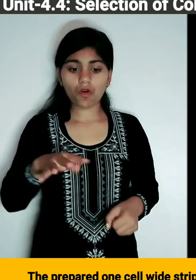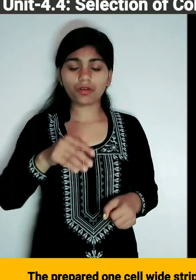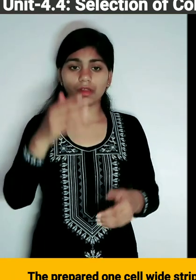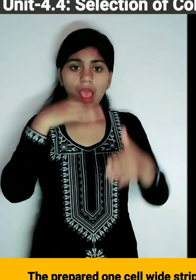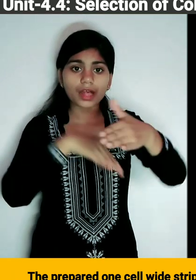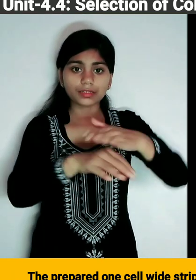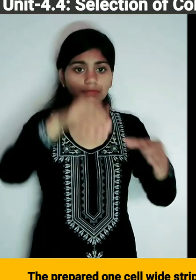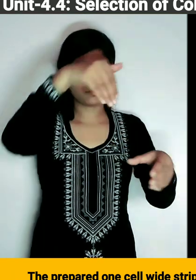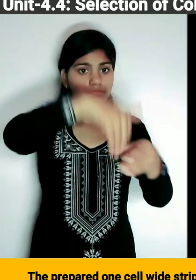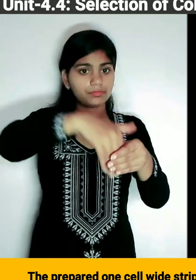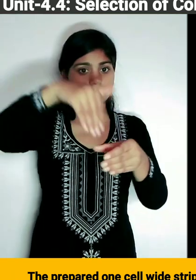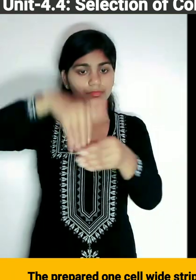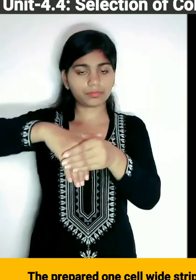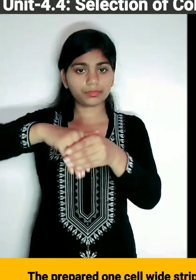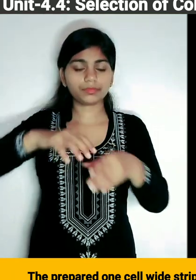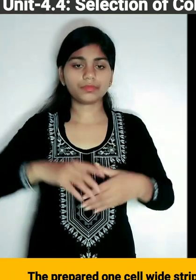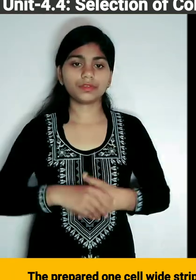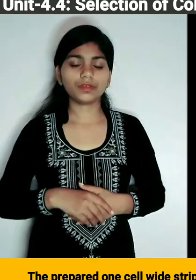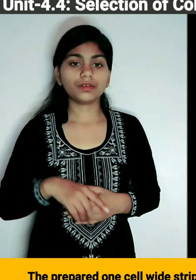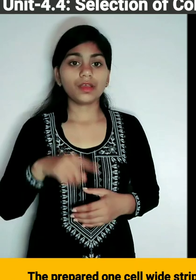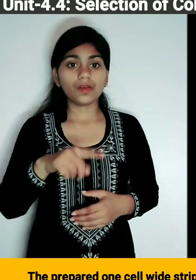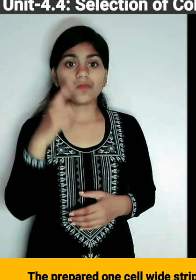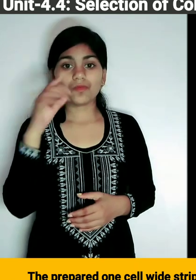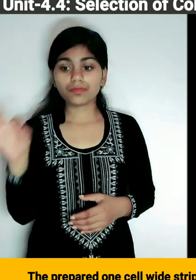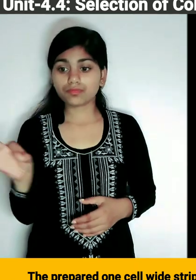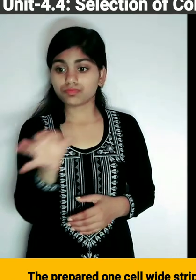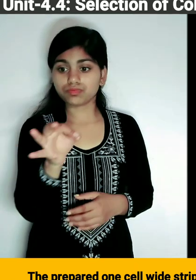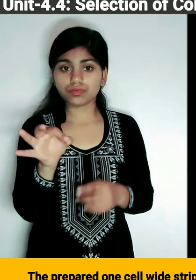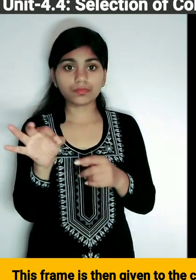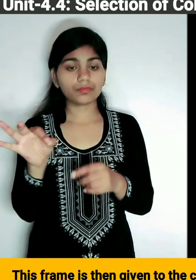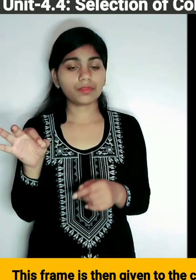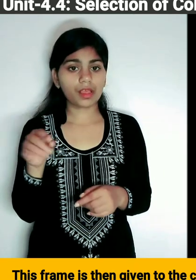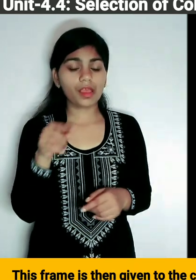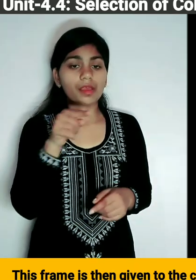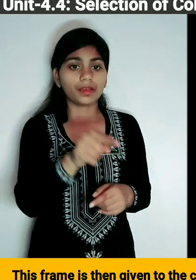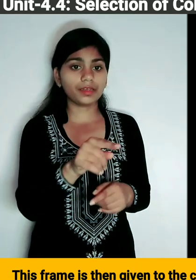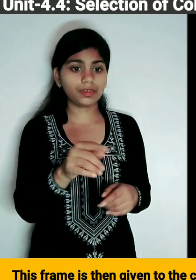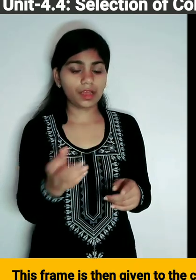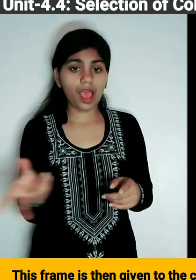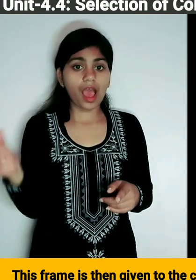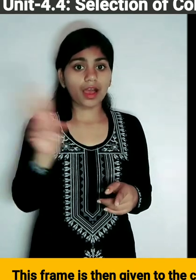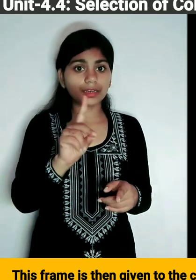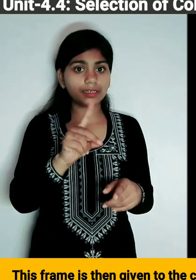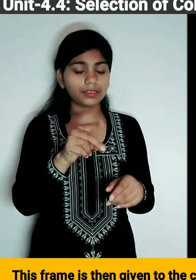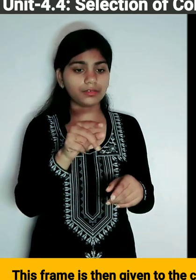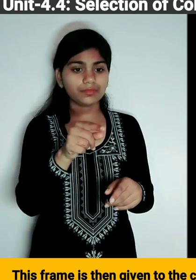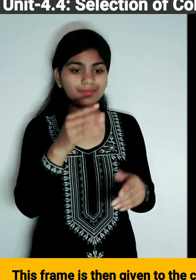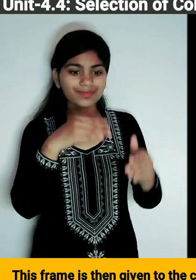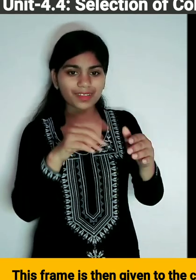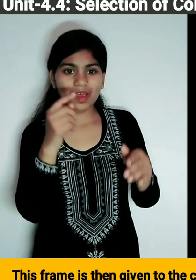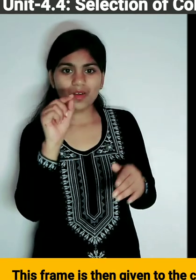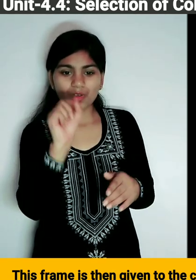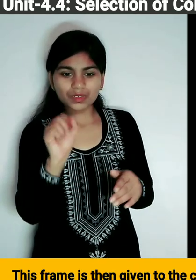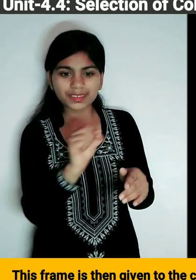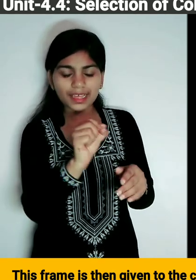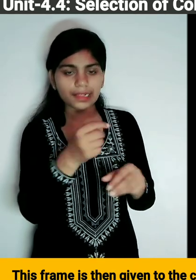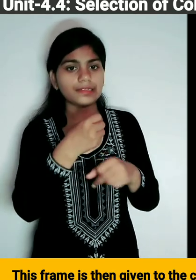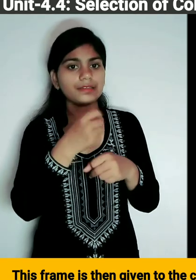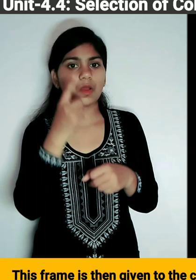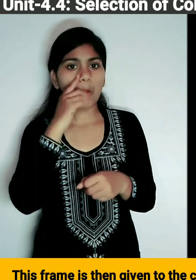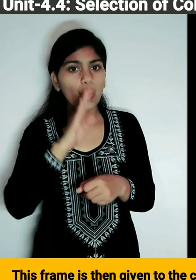side facing downwards. This frame is then given to a cell builder